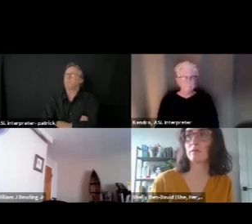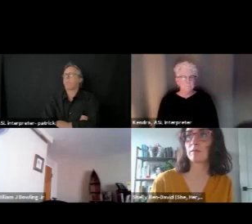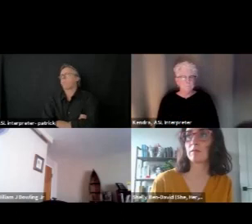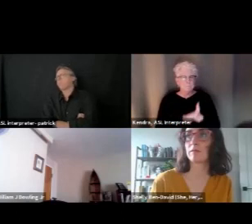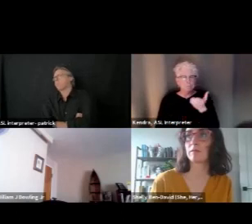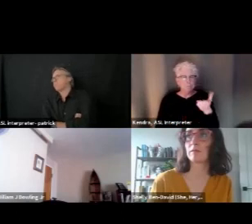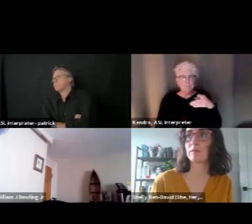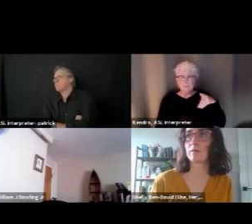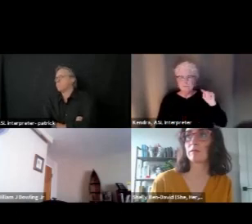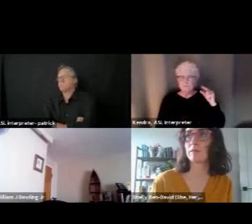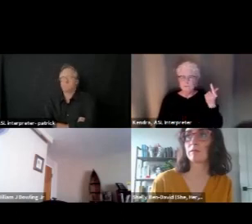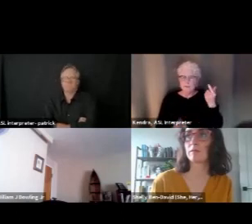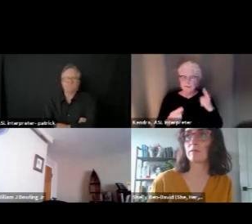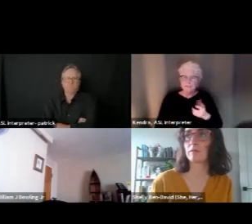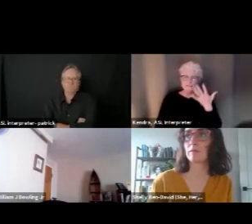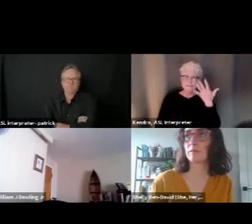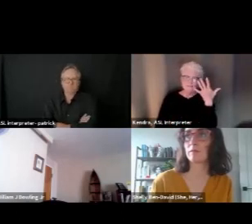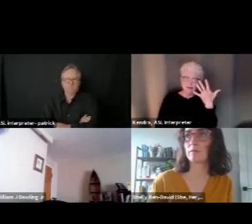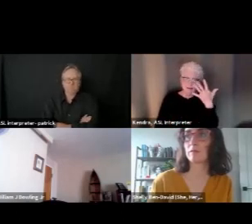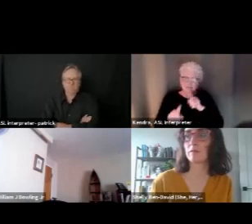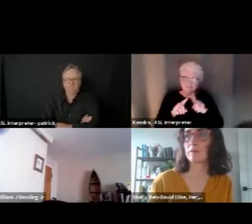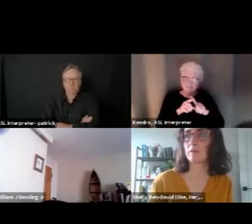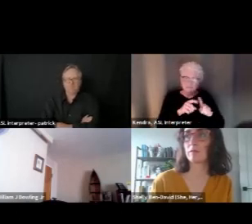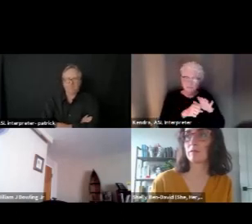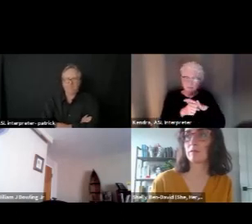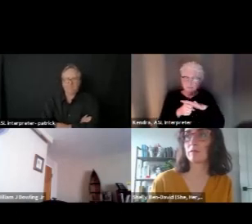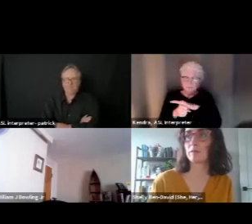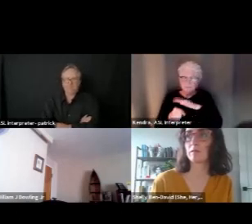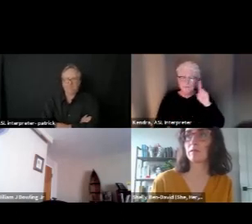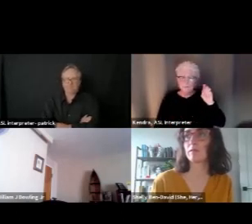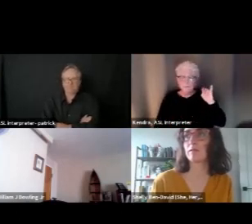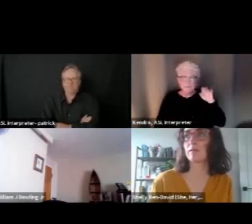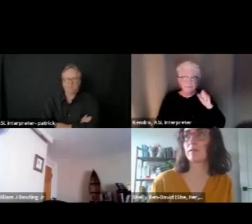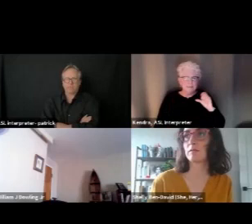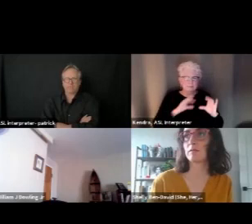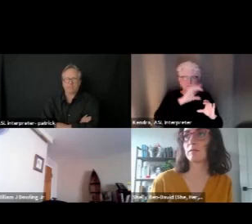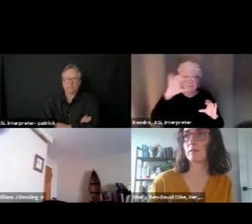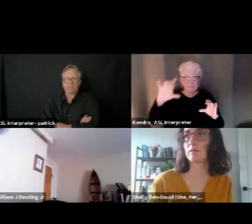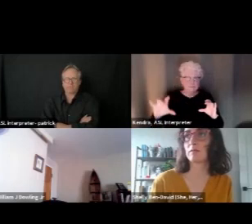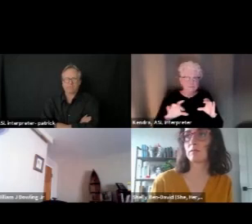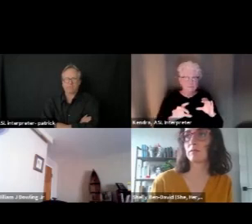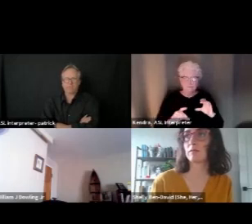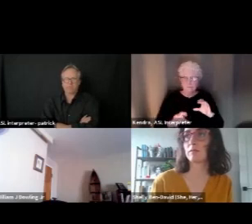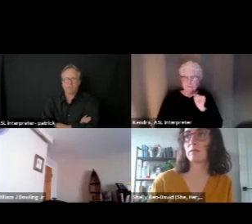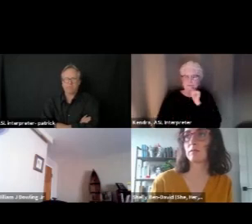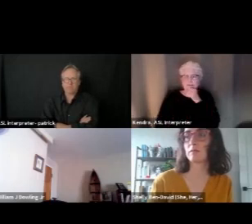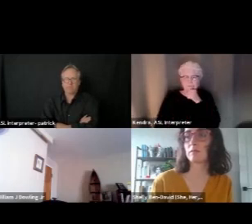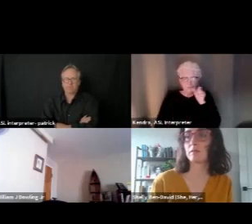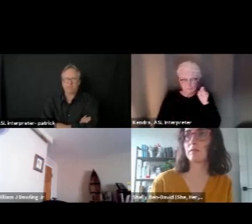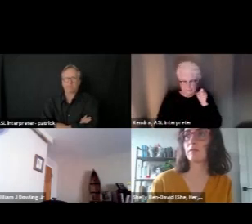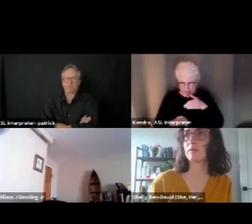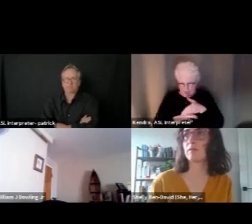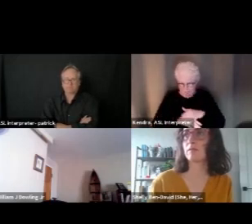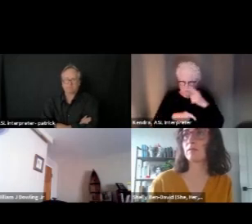occurs in at least 5 domains. So in addition to experiencing a lot of suffering following trauma